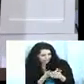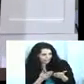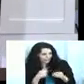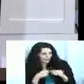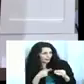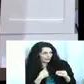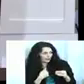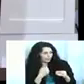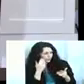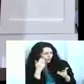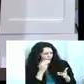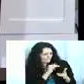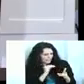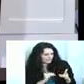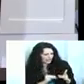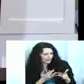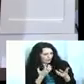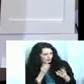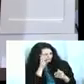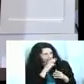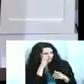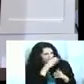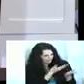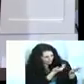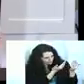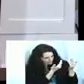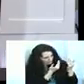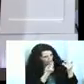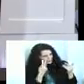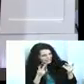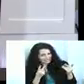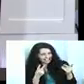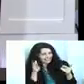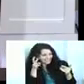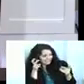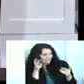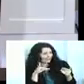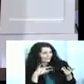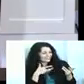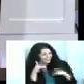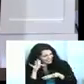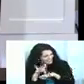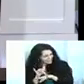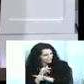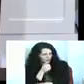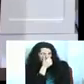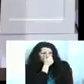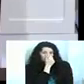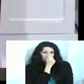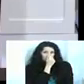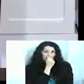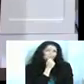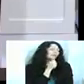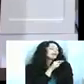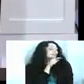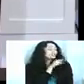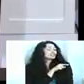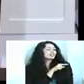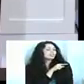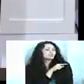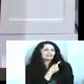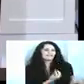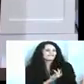we have been searching for. Come and hear, come and see, come and feel, come and touch." You see, she was